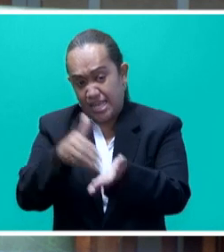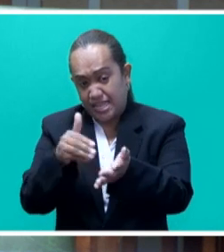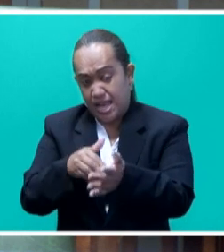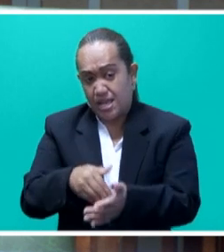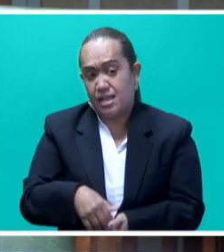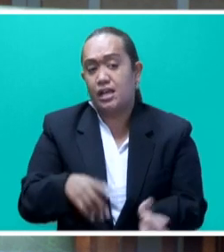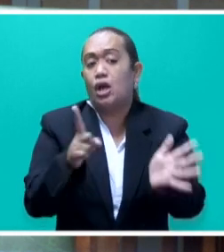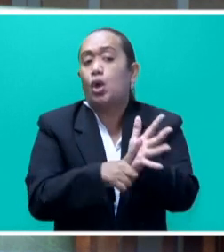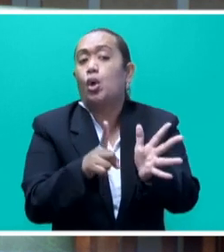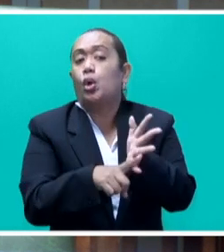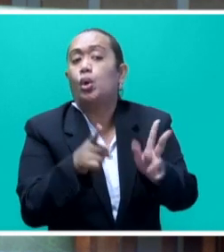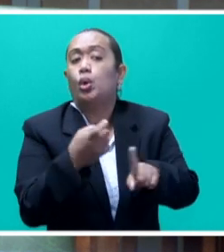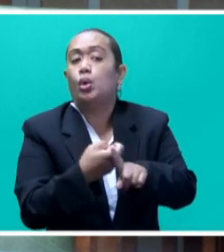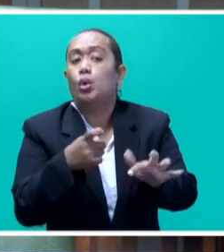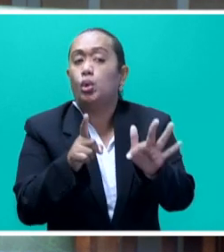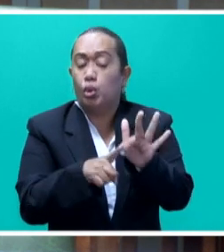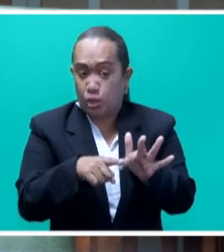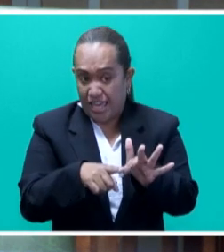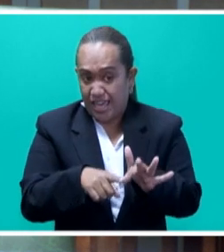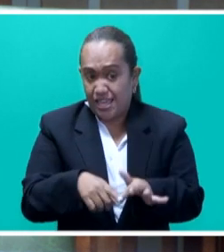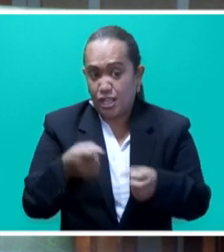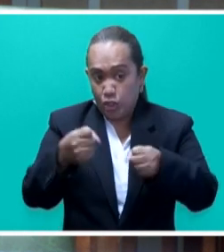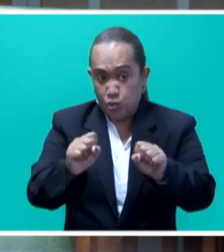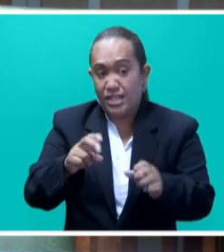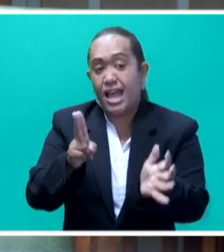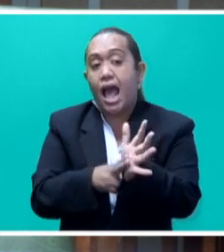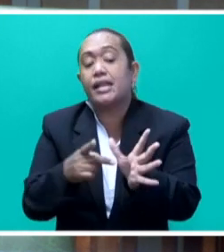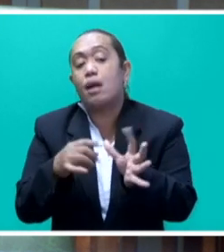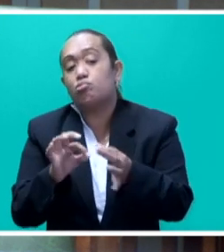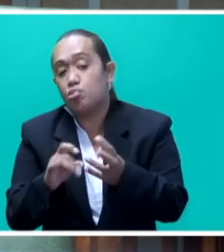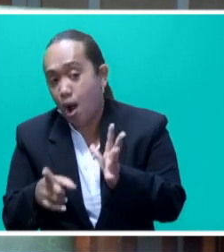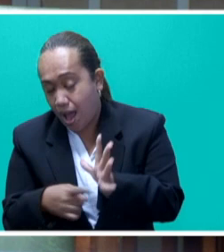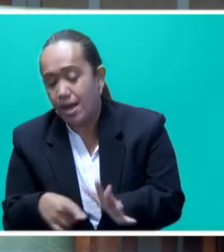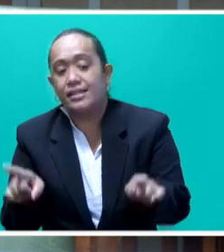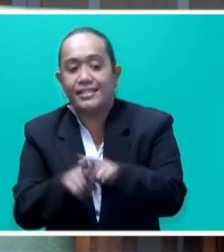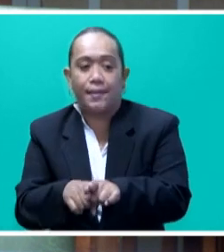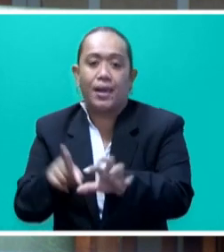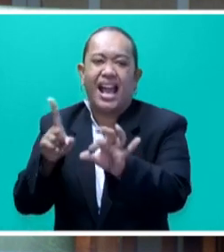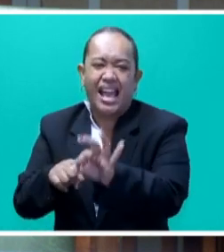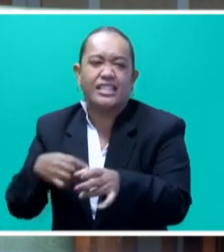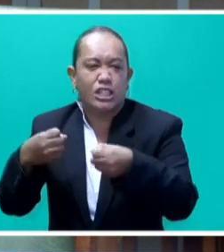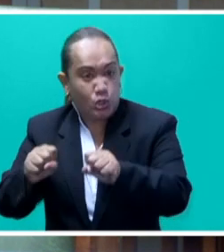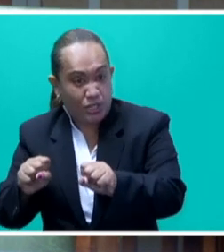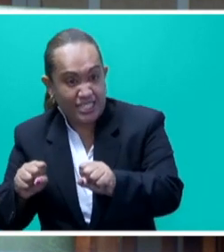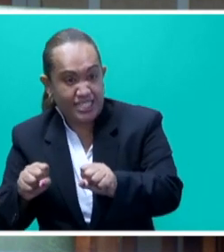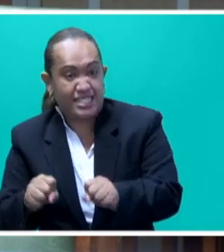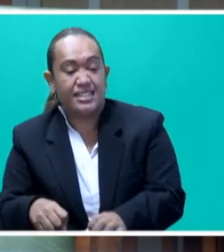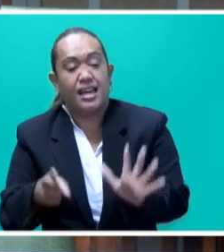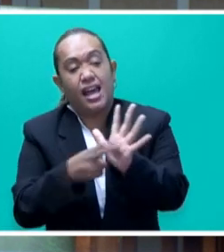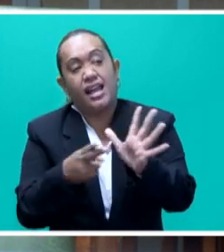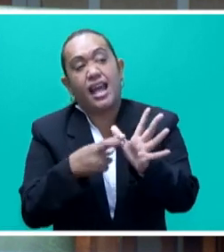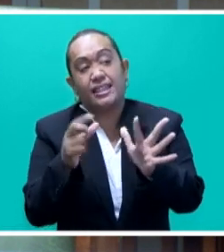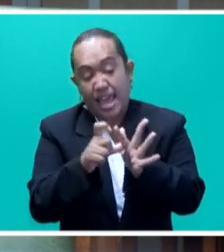Street, Nambua, Dr. Om Prasad. Next is in Garase Street, Nandera, Lot 67, and these are in really